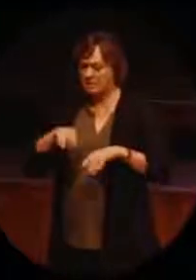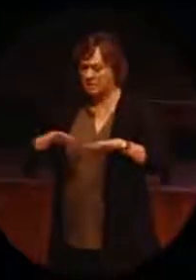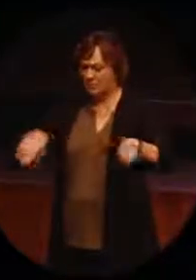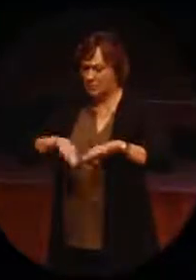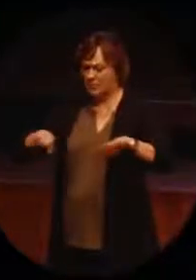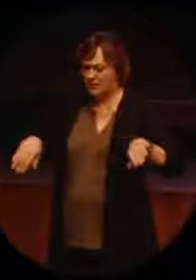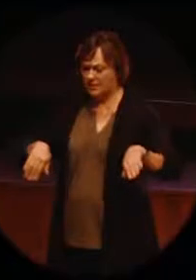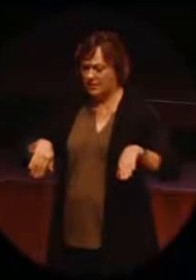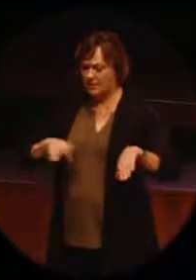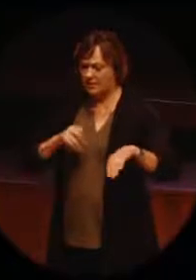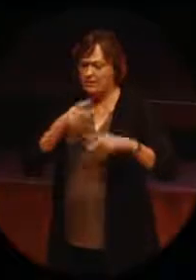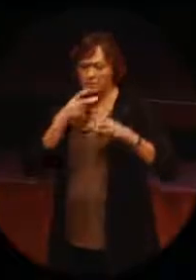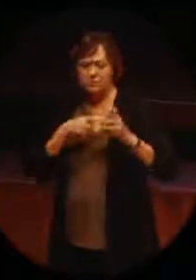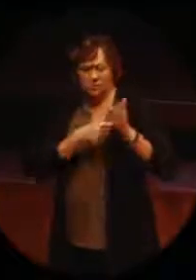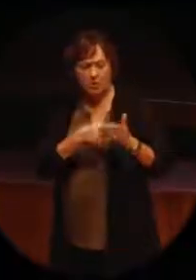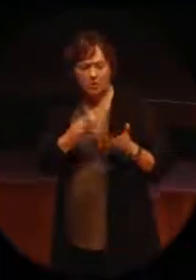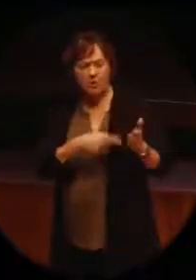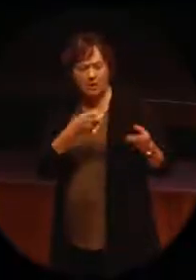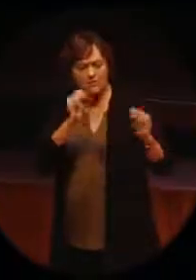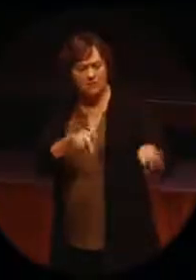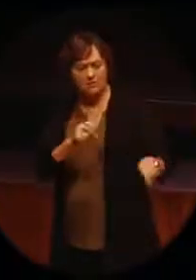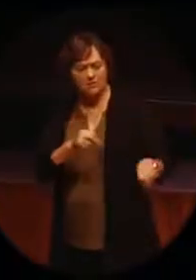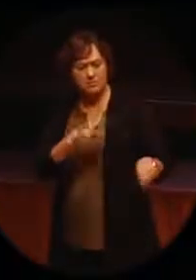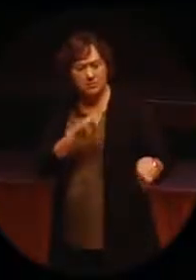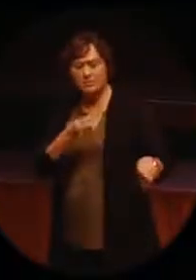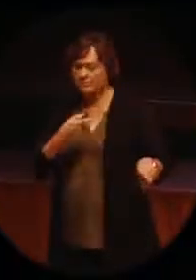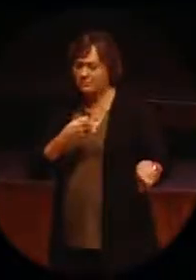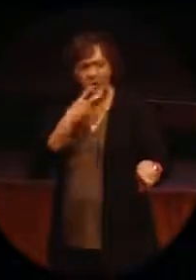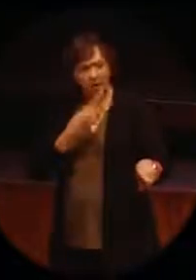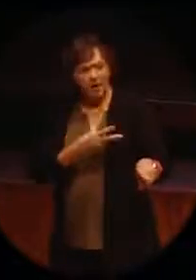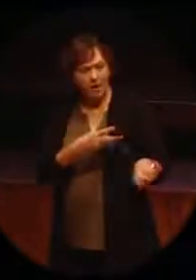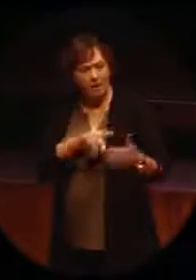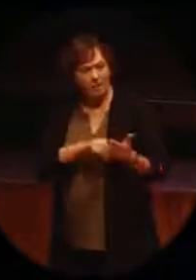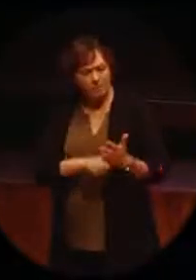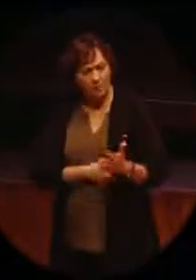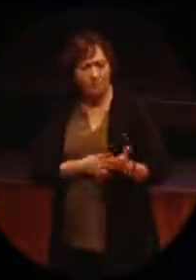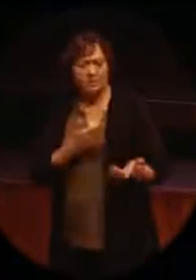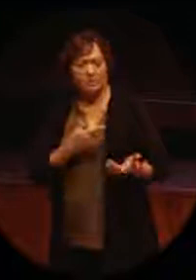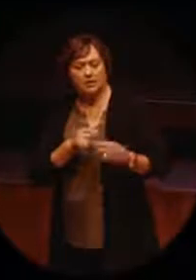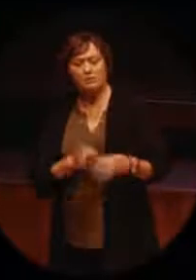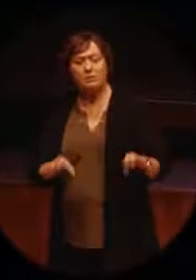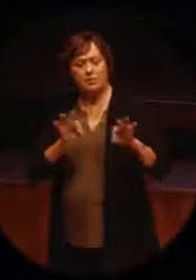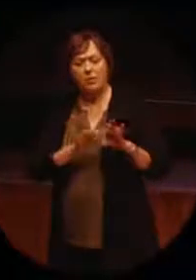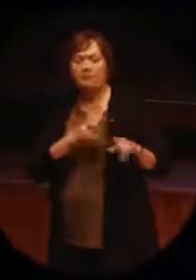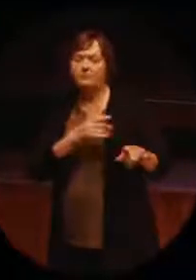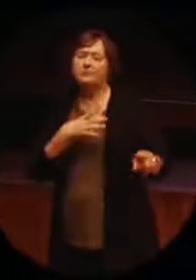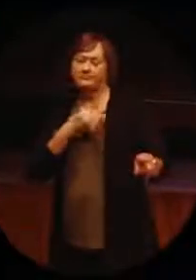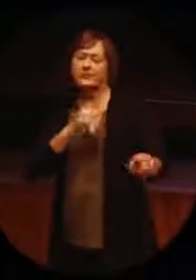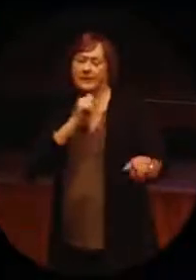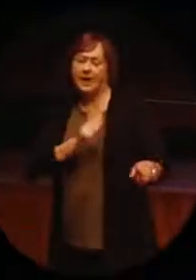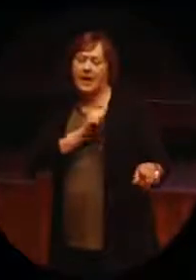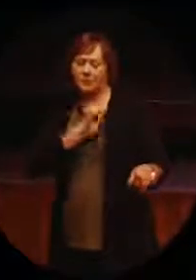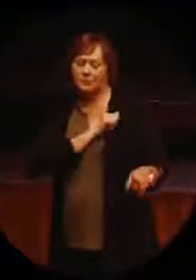swimming and showed him what he could do. They liked what he could do, but more important than that, they liked